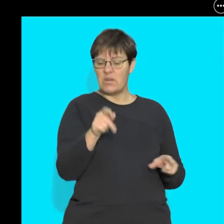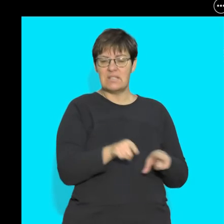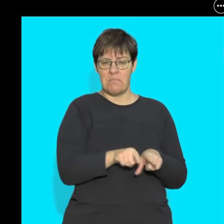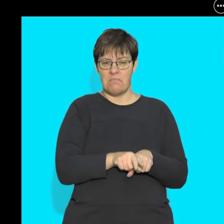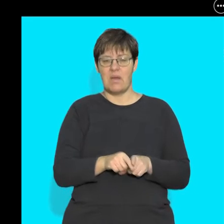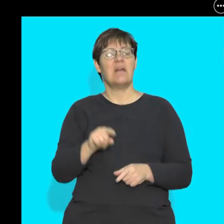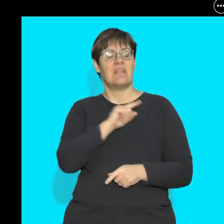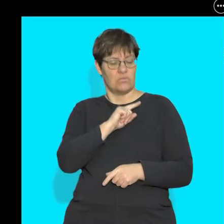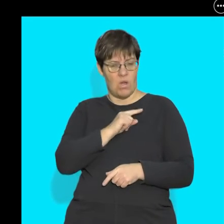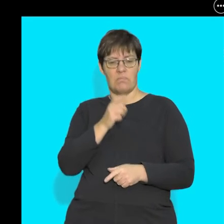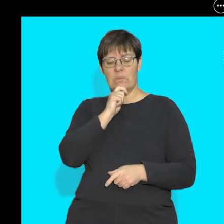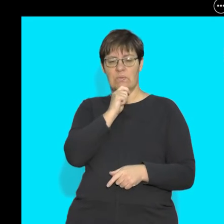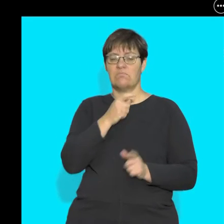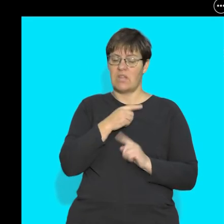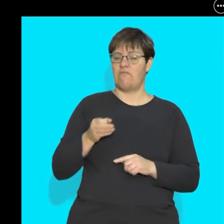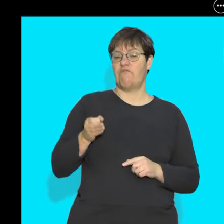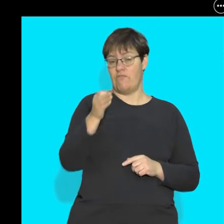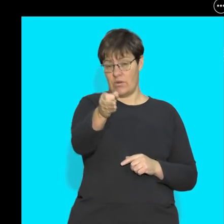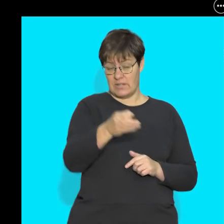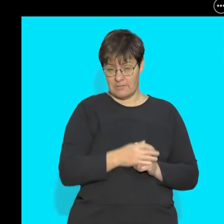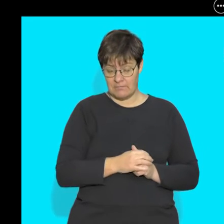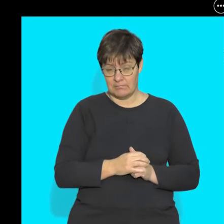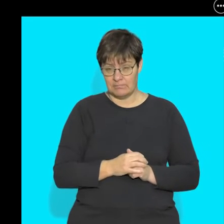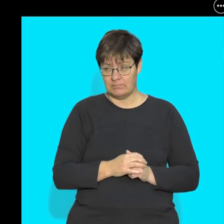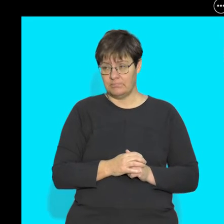what I'm going to use as my direction.